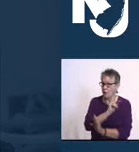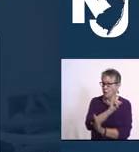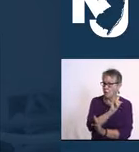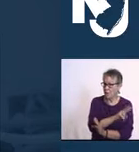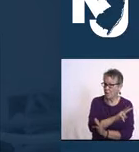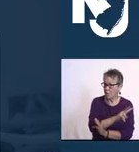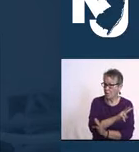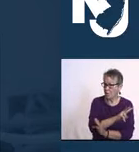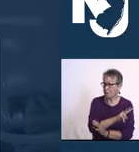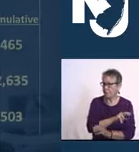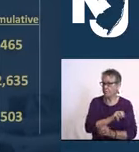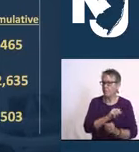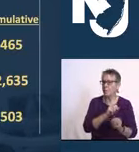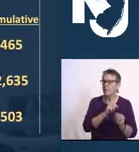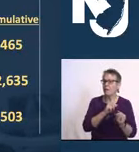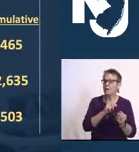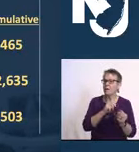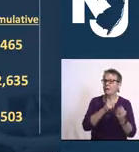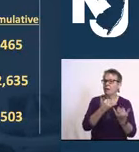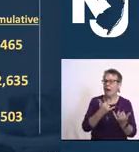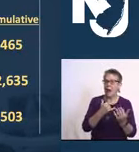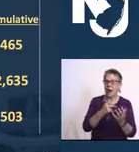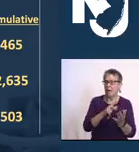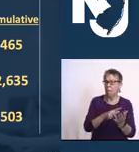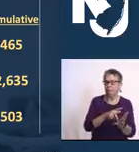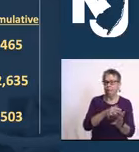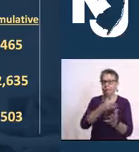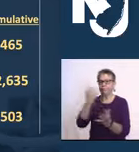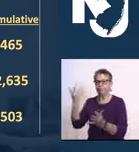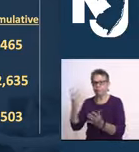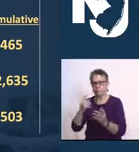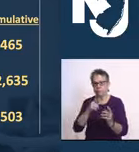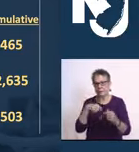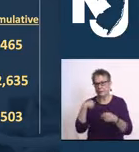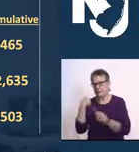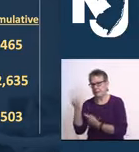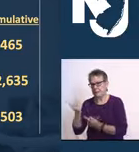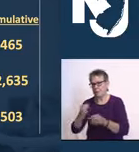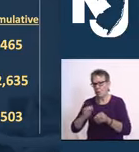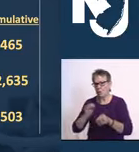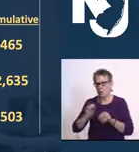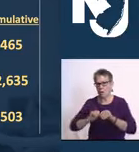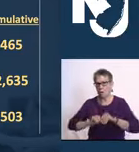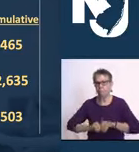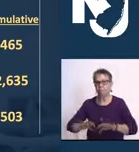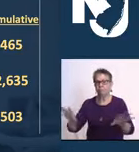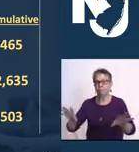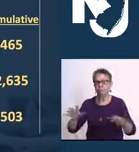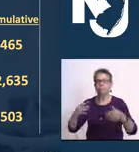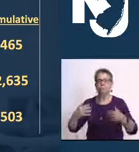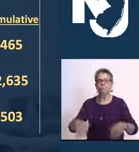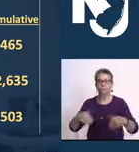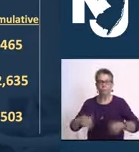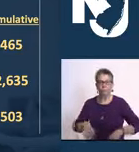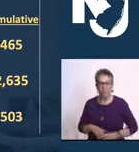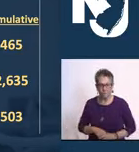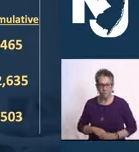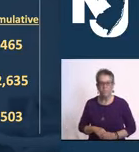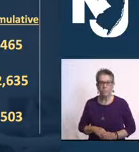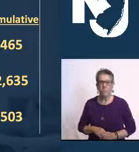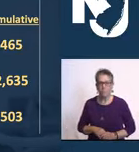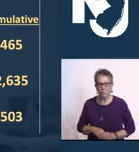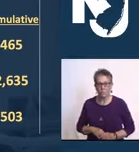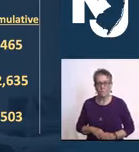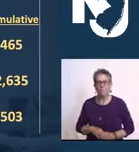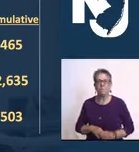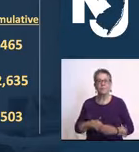Over the past 2 weeks, as schools which chose to return from their holiday breaks in remote fashion moved back to all in-person instruction, we've